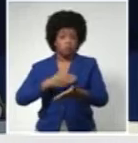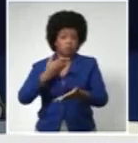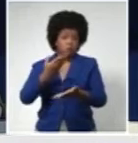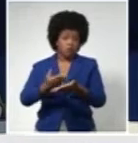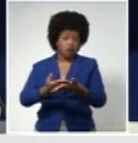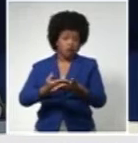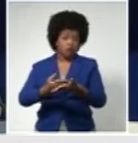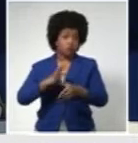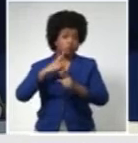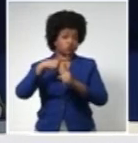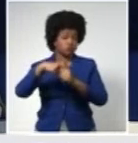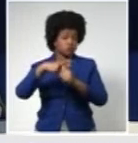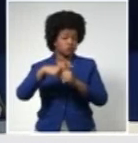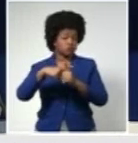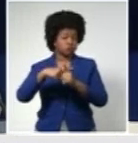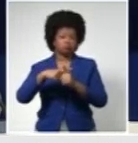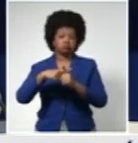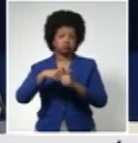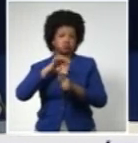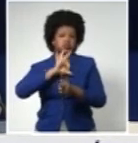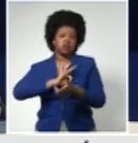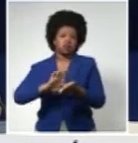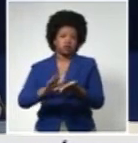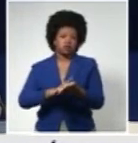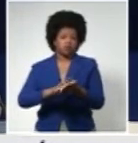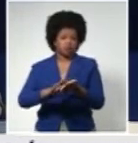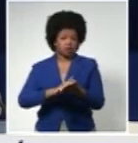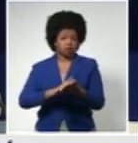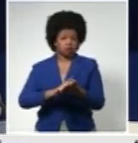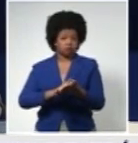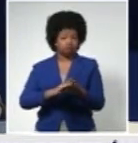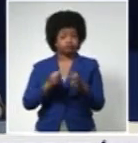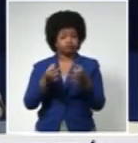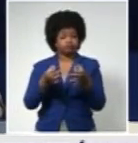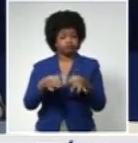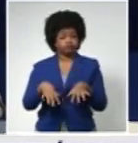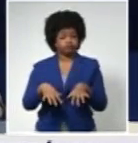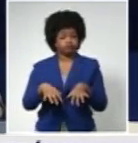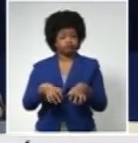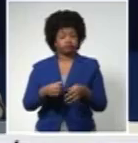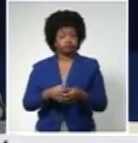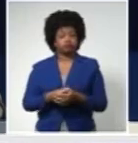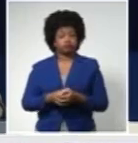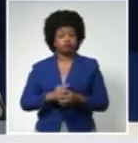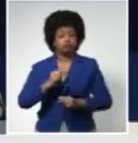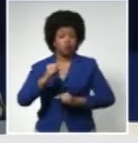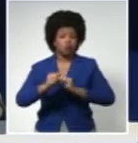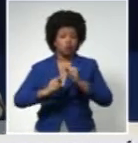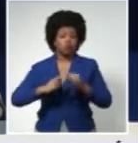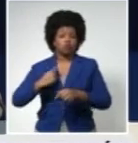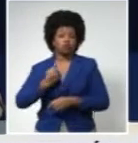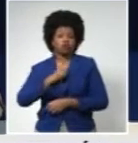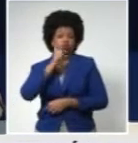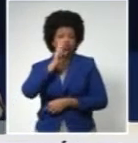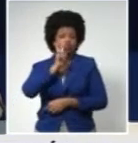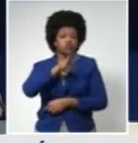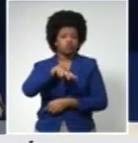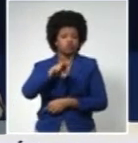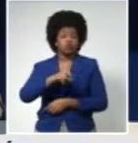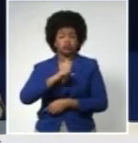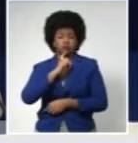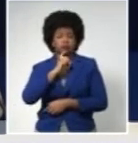time to have suspected cases that have not been admitted, and we are covering populations that have not